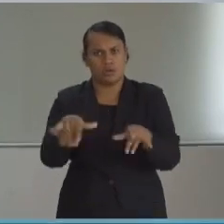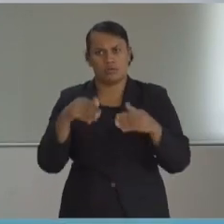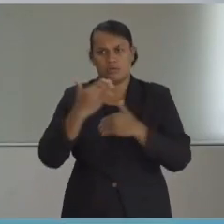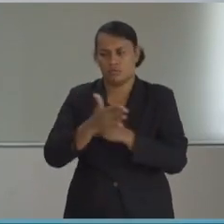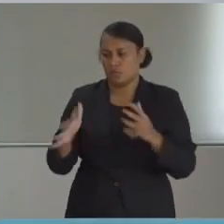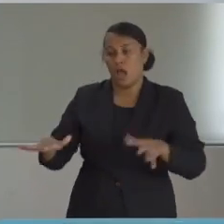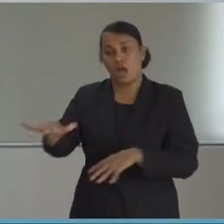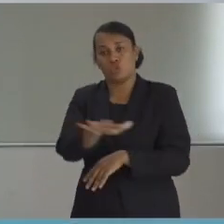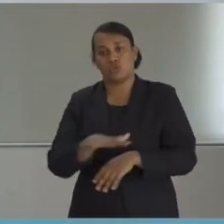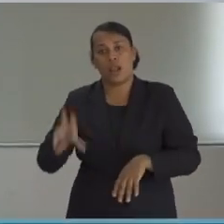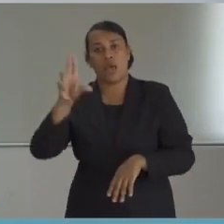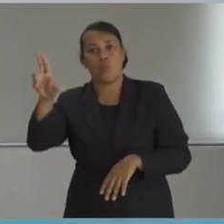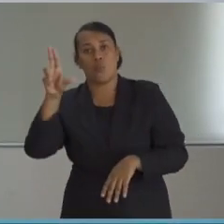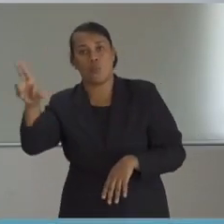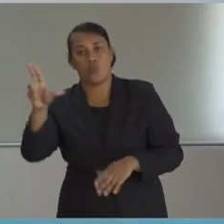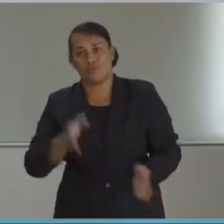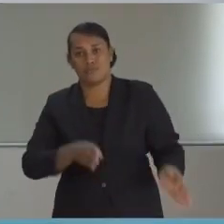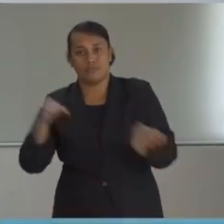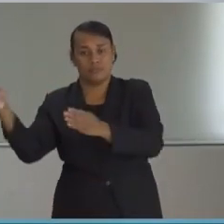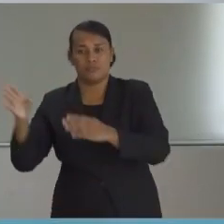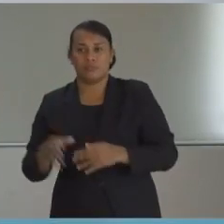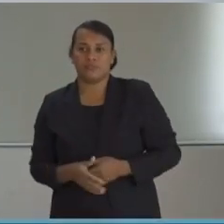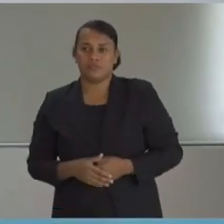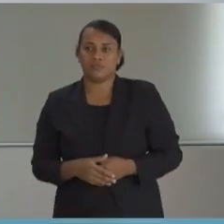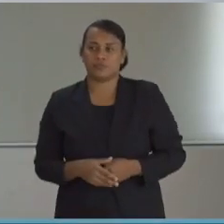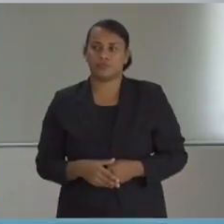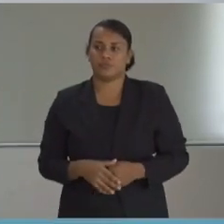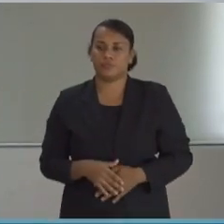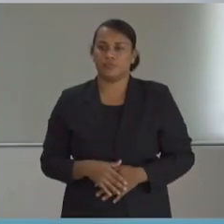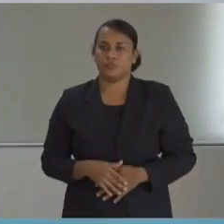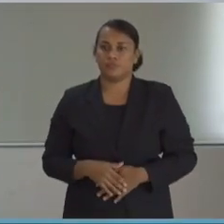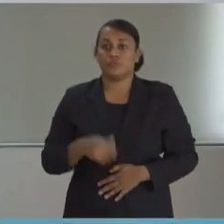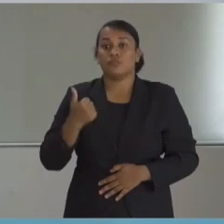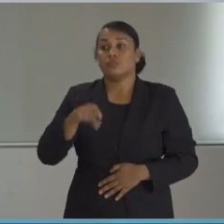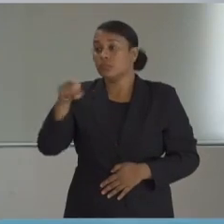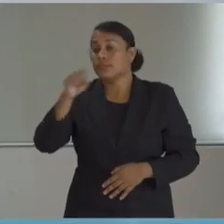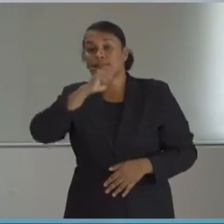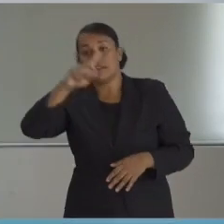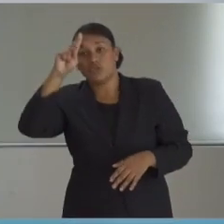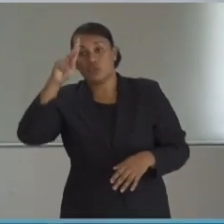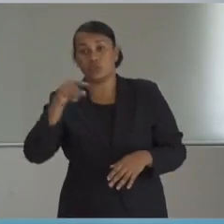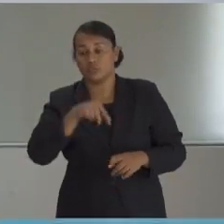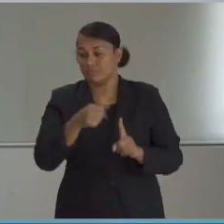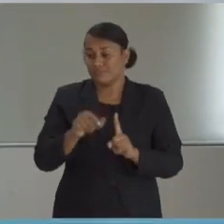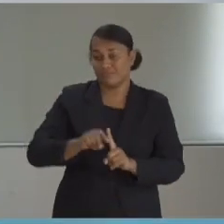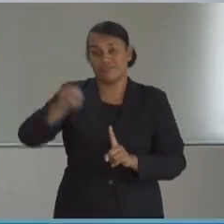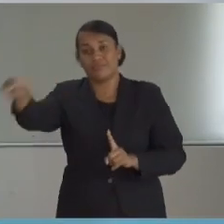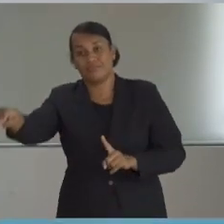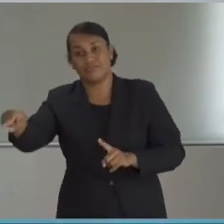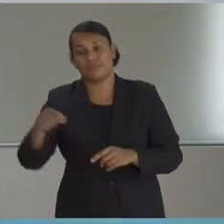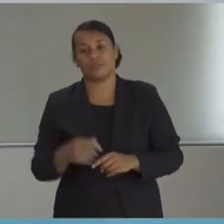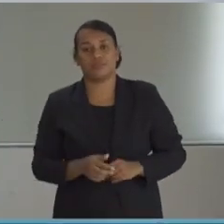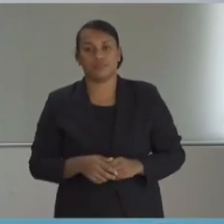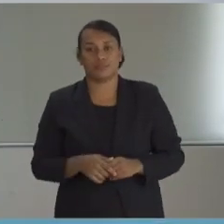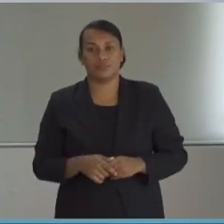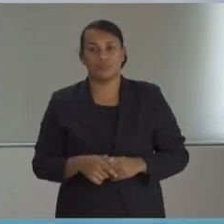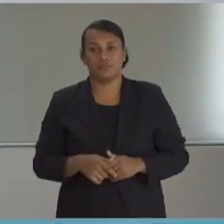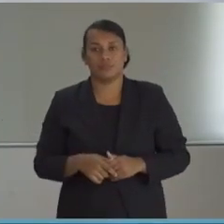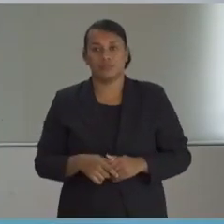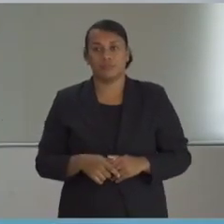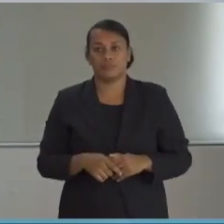the Lau group, Yasa Yasa, and Southern Lau, and of course,